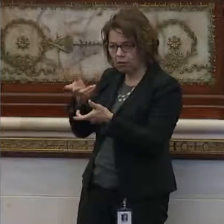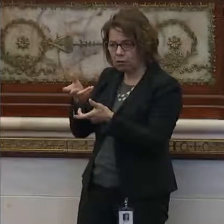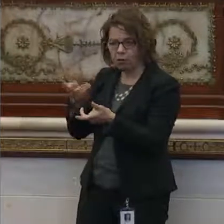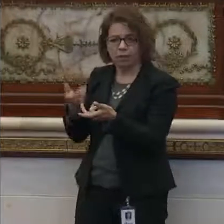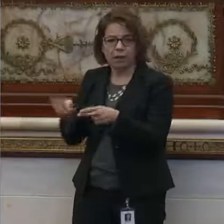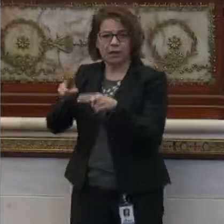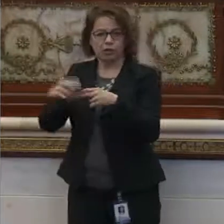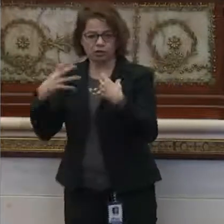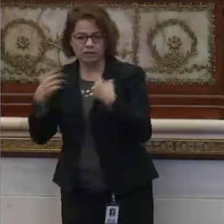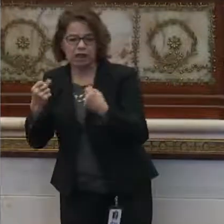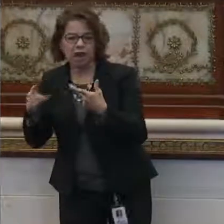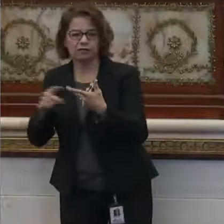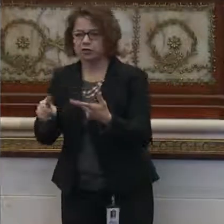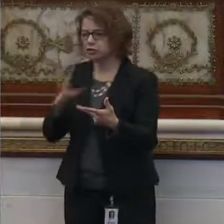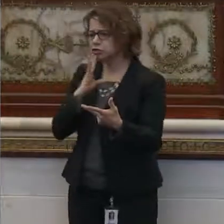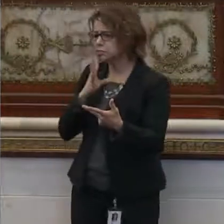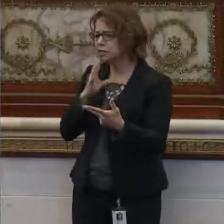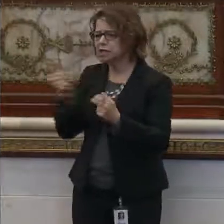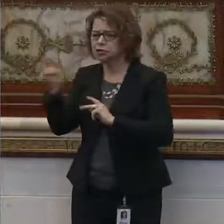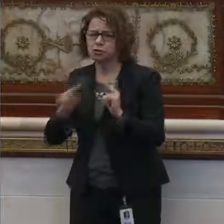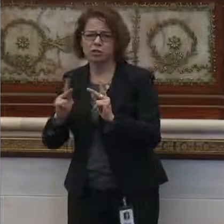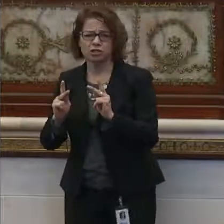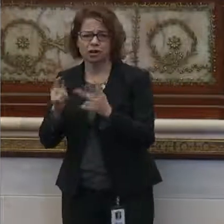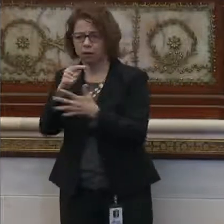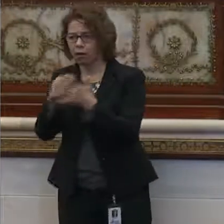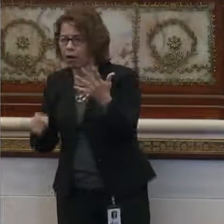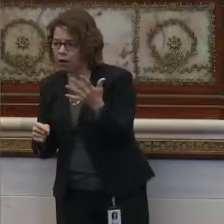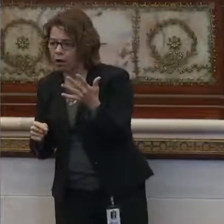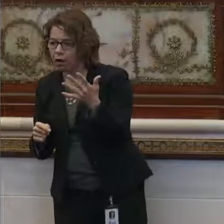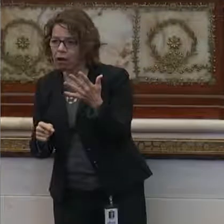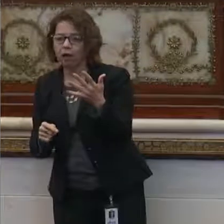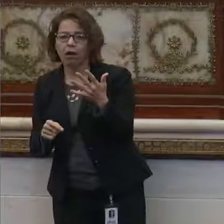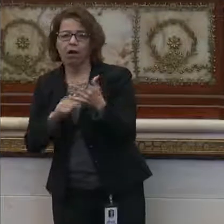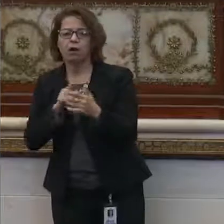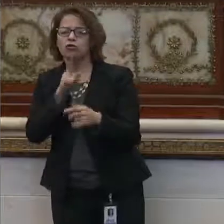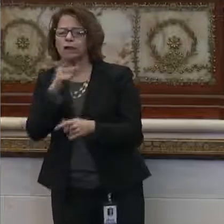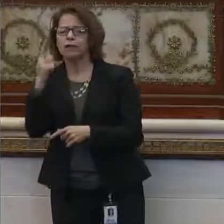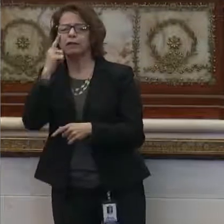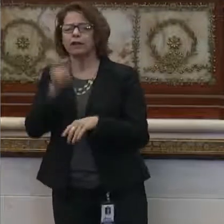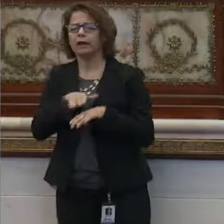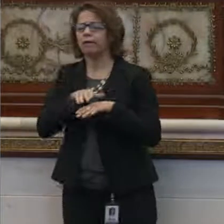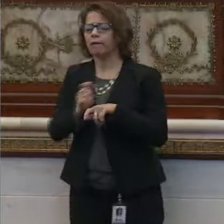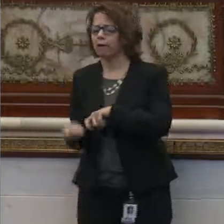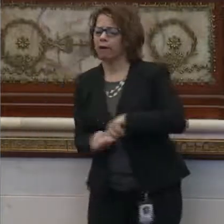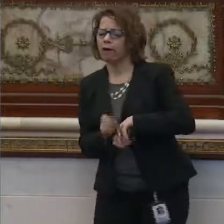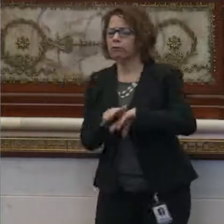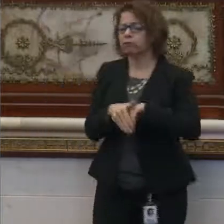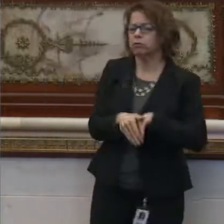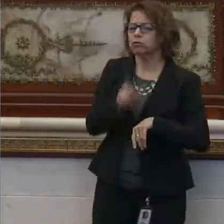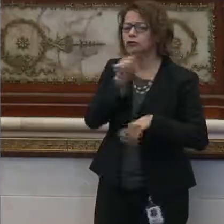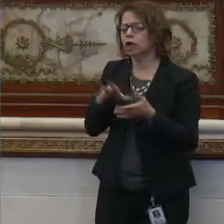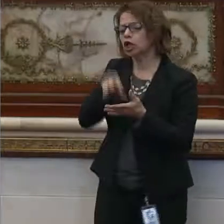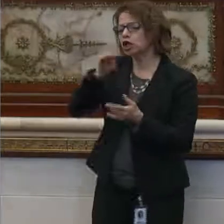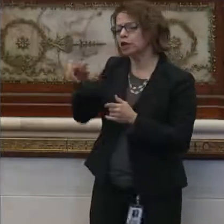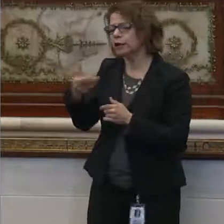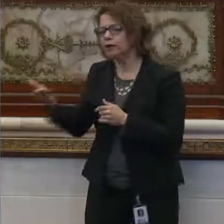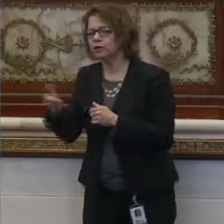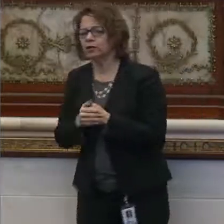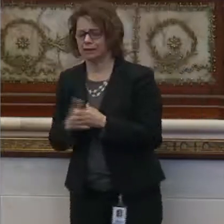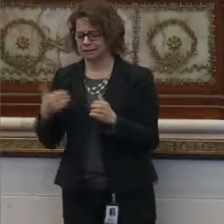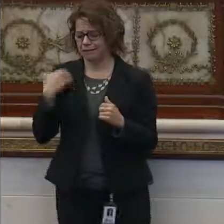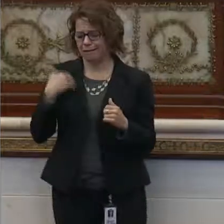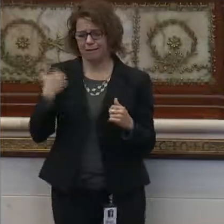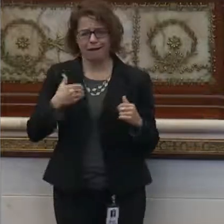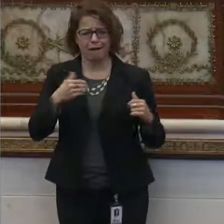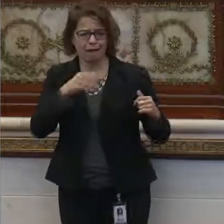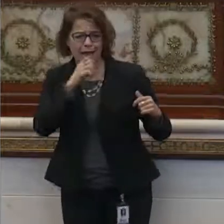and they're speaking in front of the class and telling something about their partner, and from an early age of age